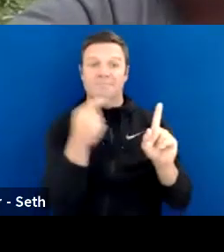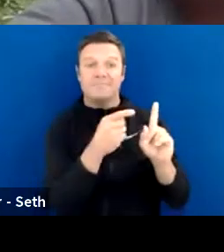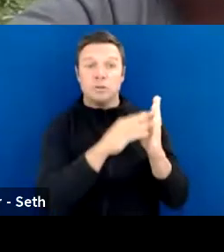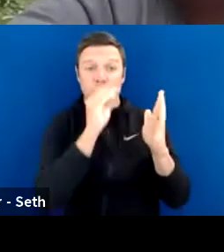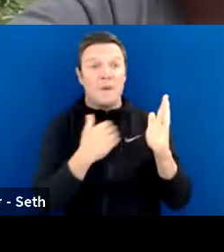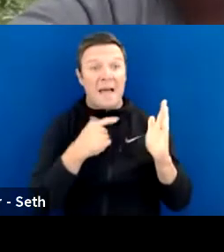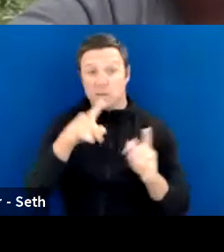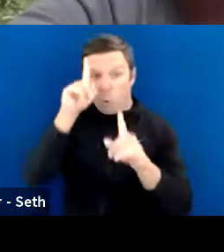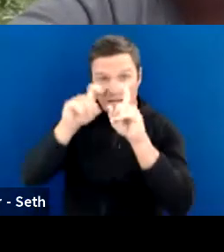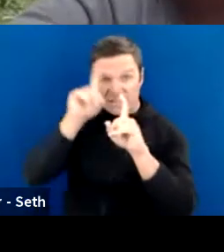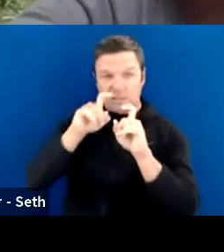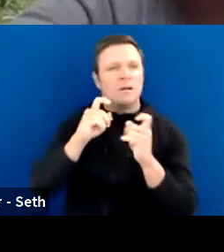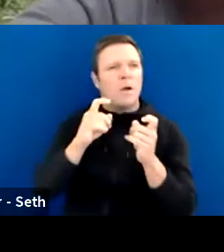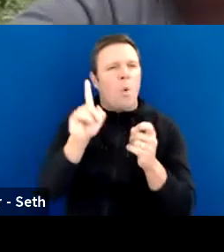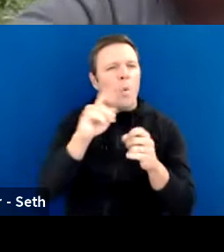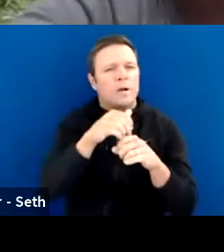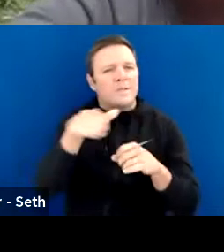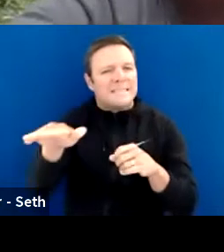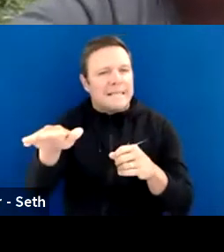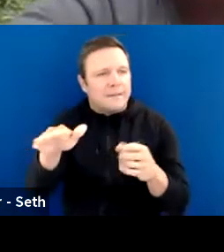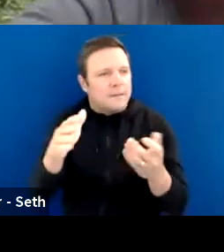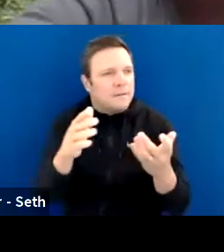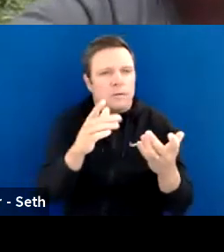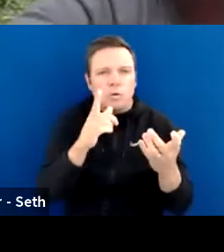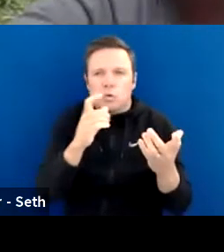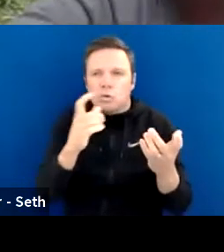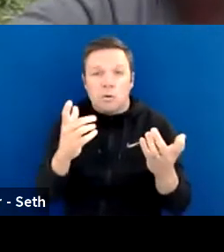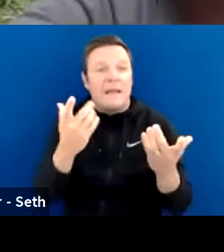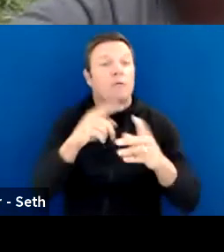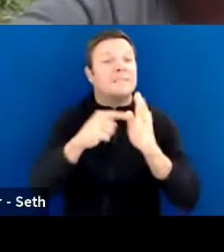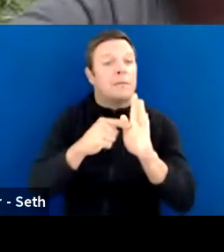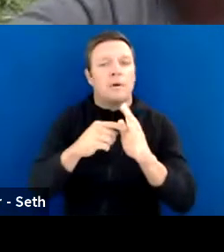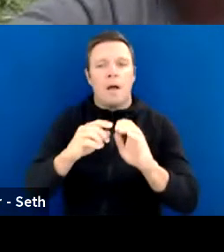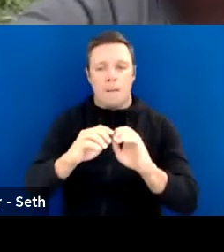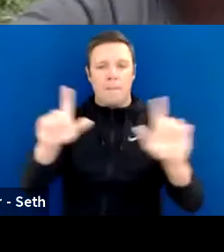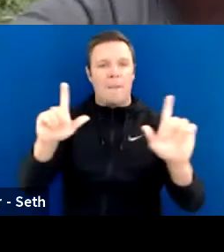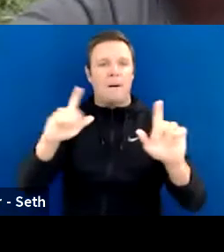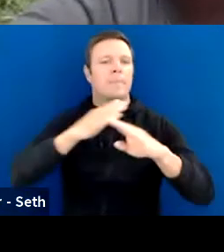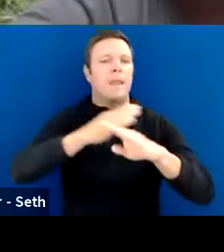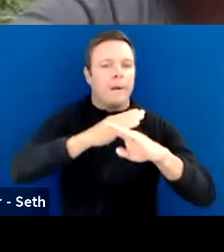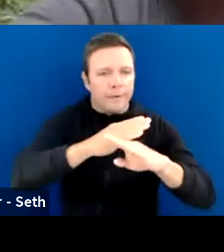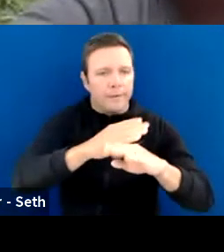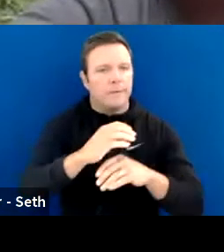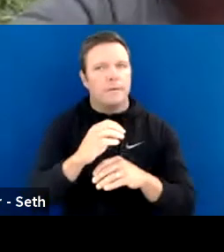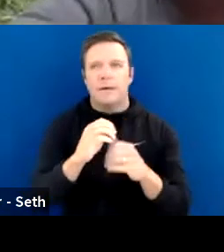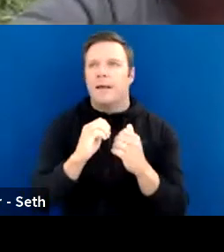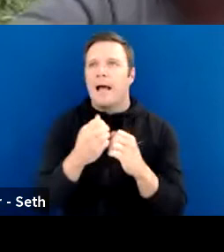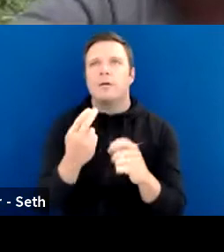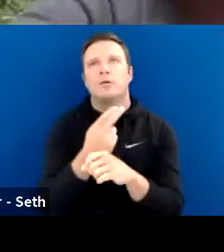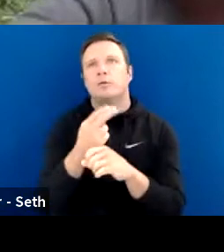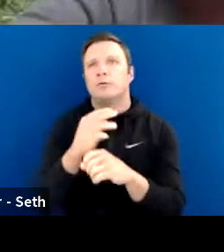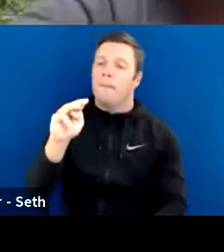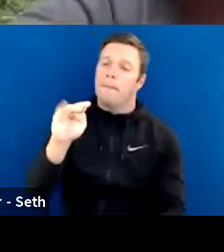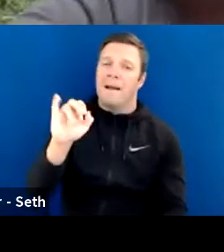about anything, you know, about a pop-up blocker or how to use Microsoft,